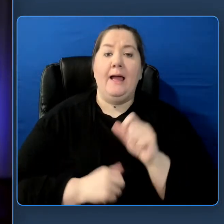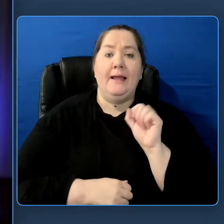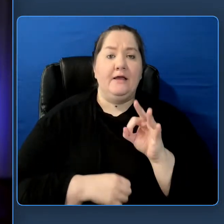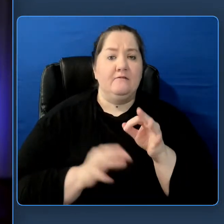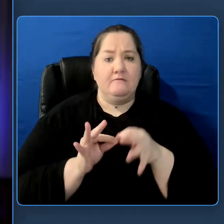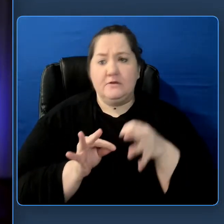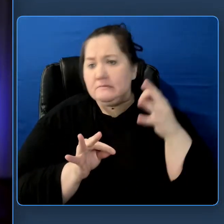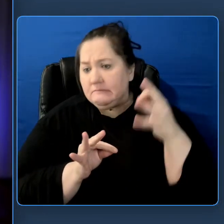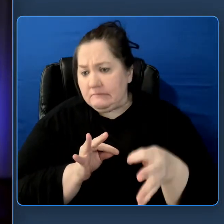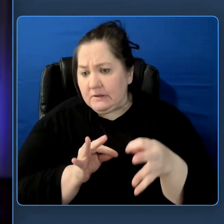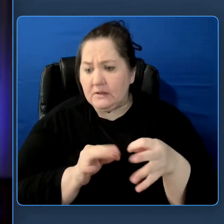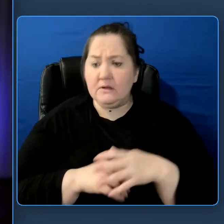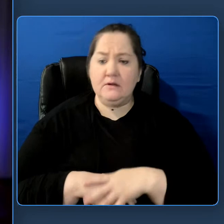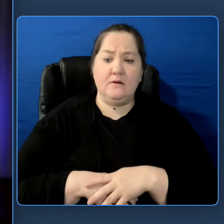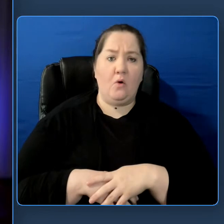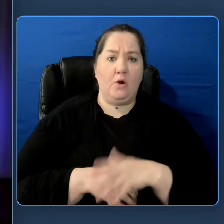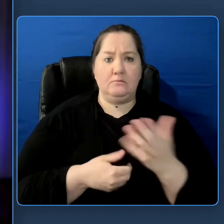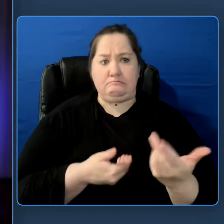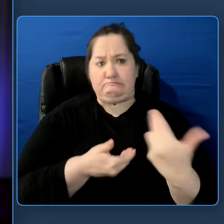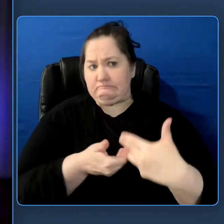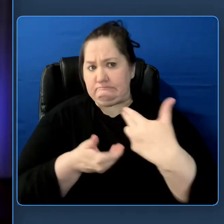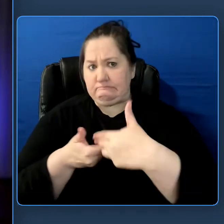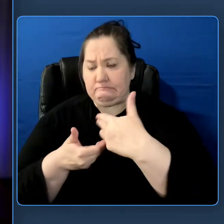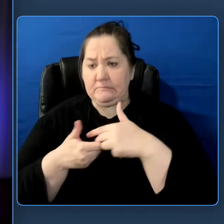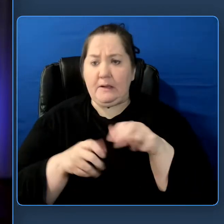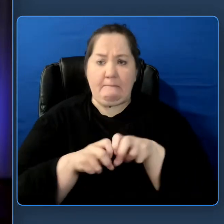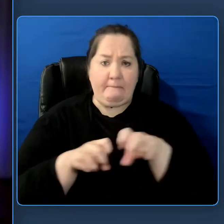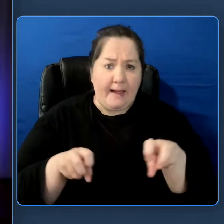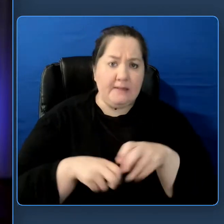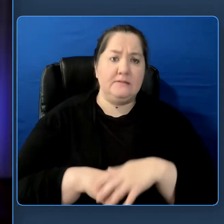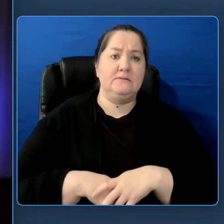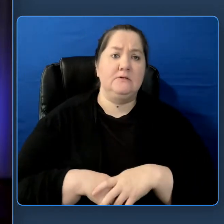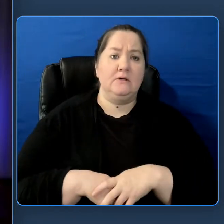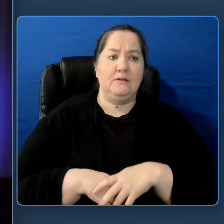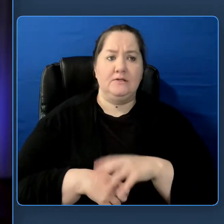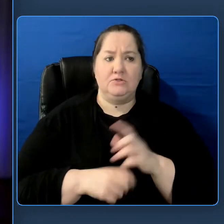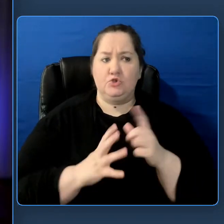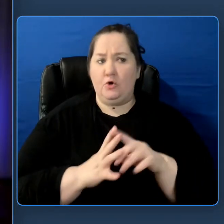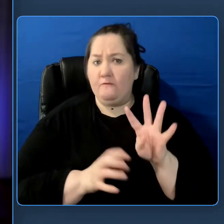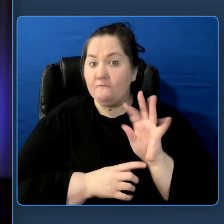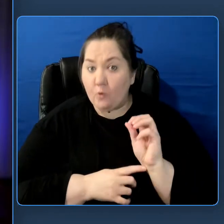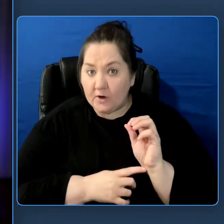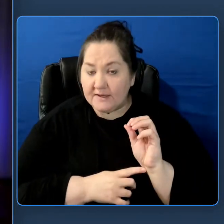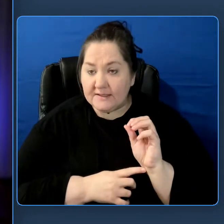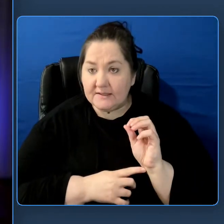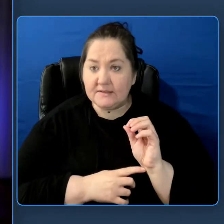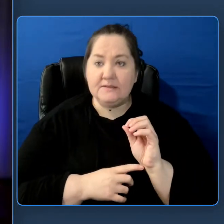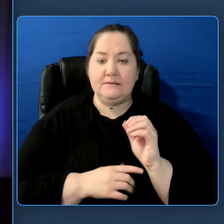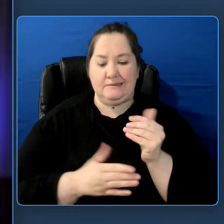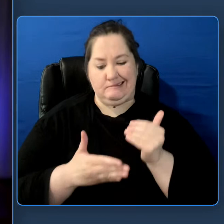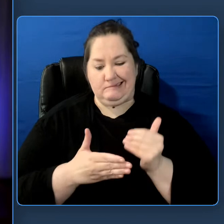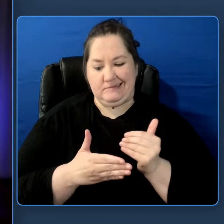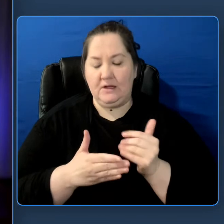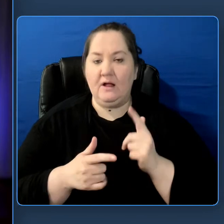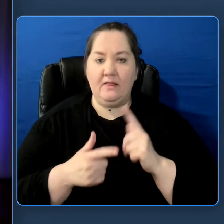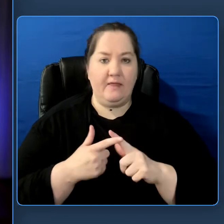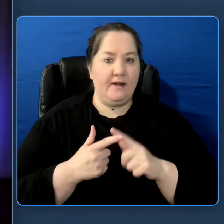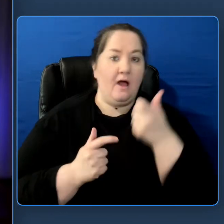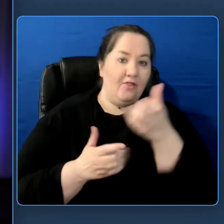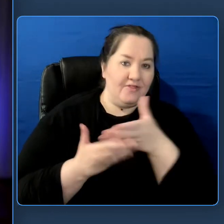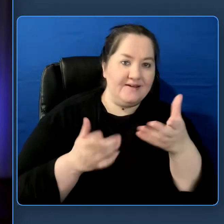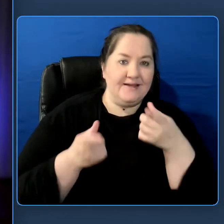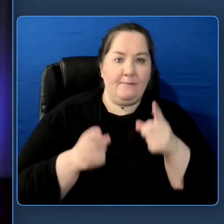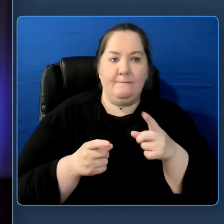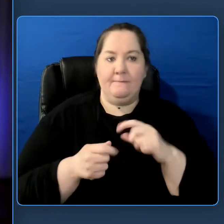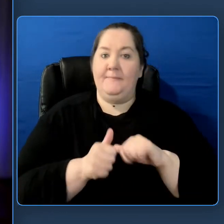we have a delay on onboarding panelists, and it goes back to 40 then we're starting to bump into things that have to